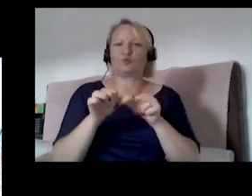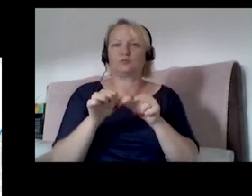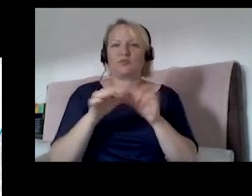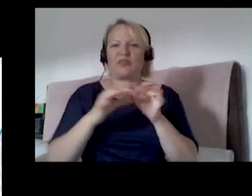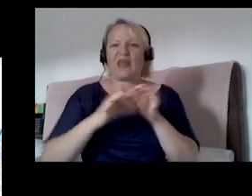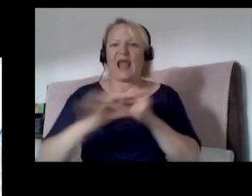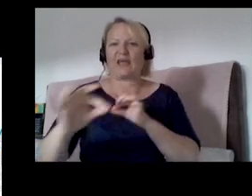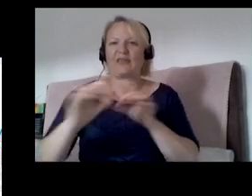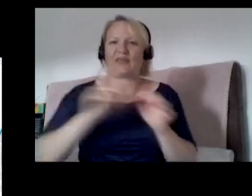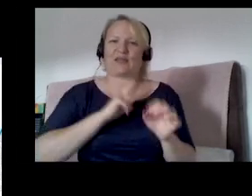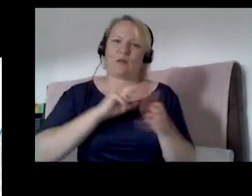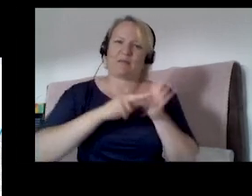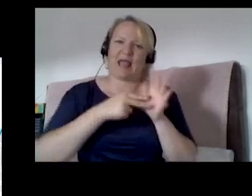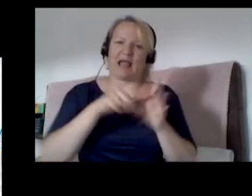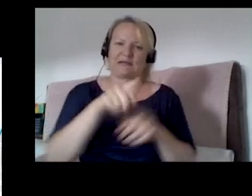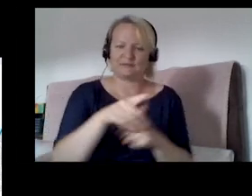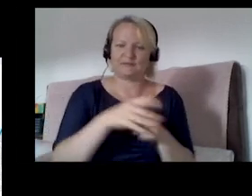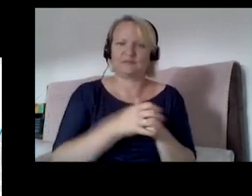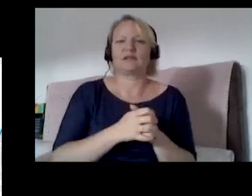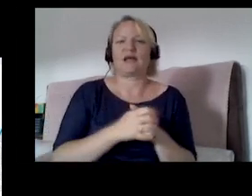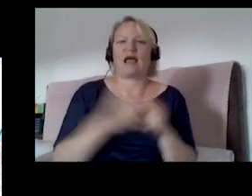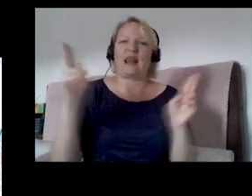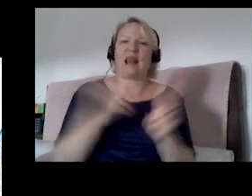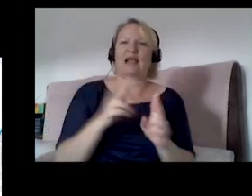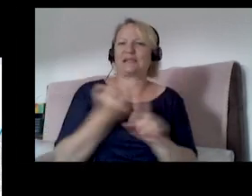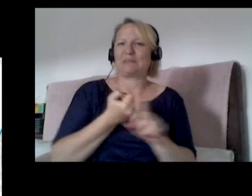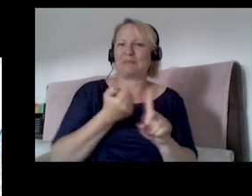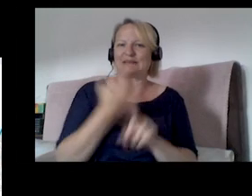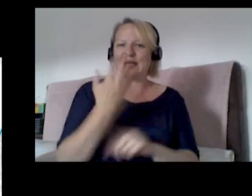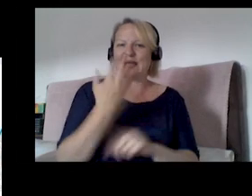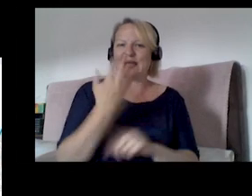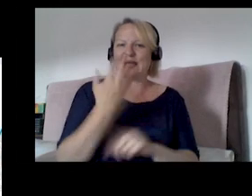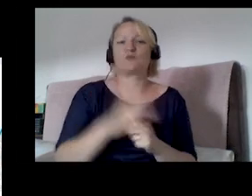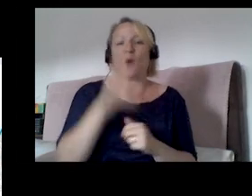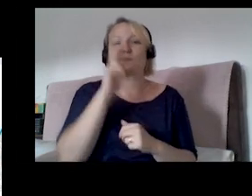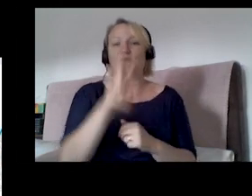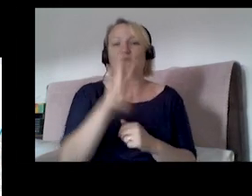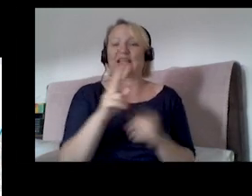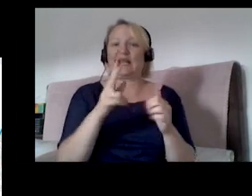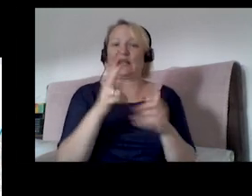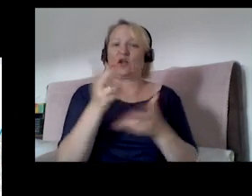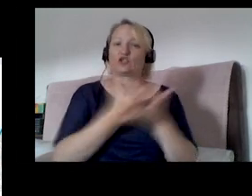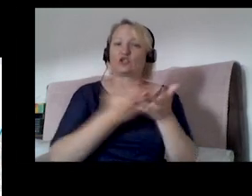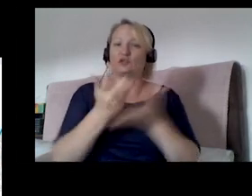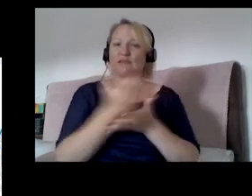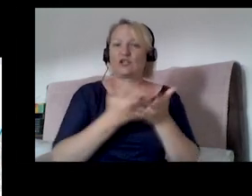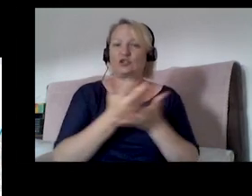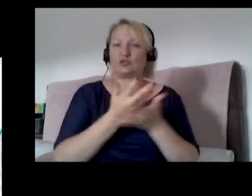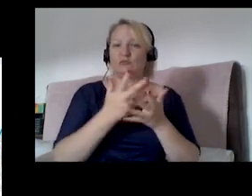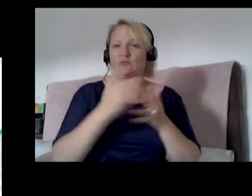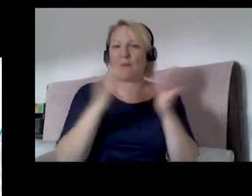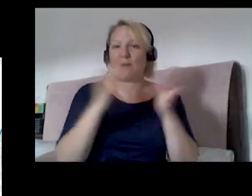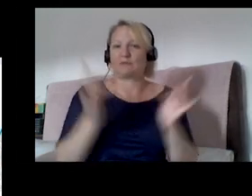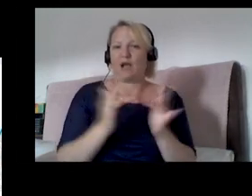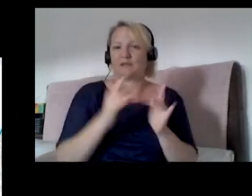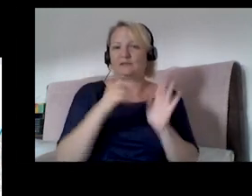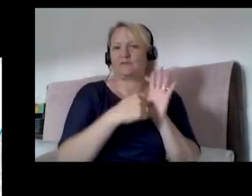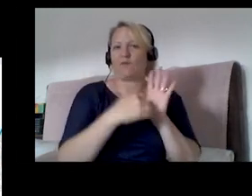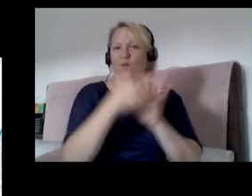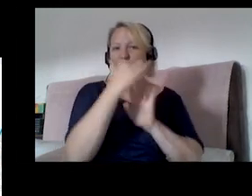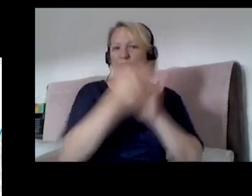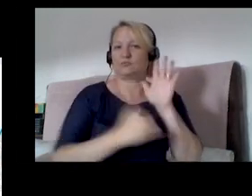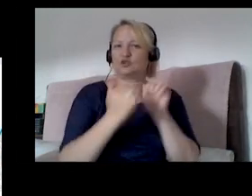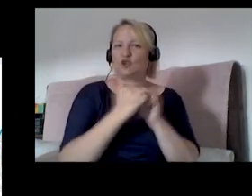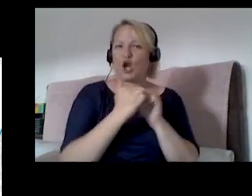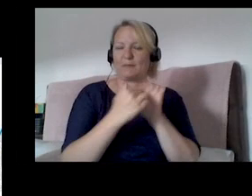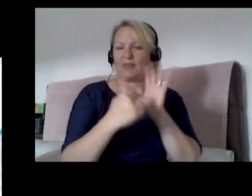works to reduce the length of our programme and its impact. Please see the construction update document on our consultation